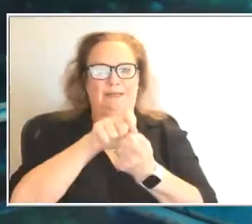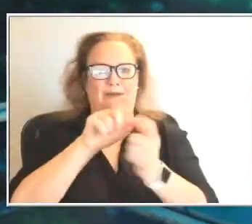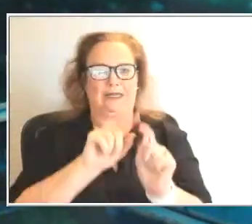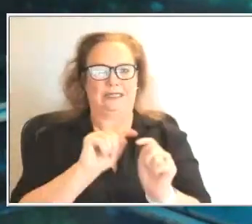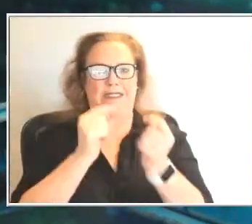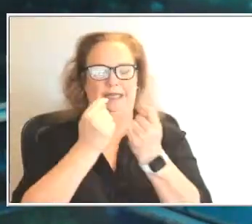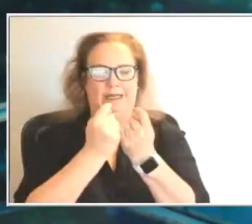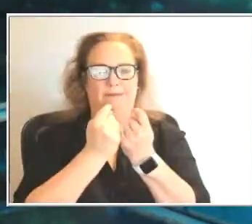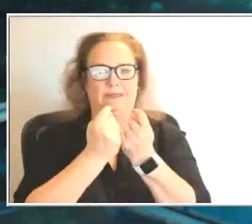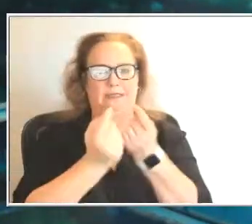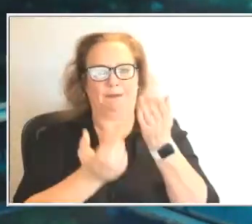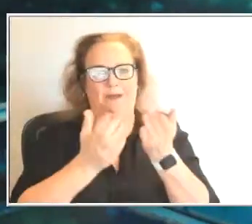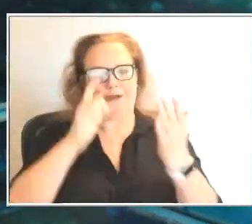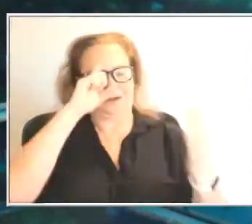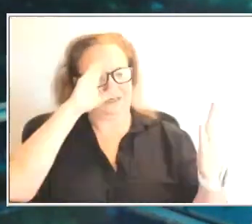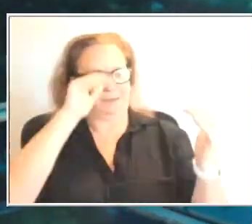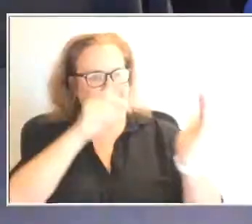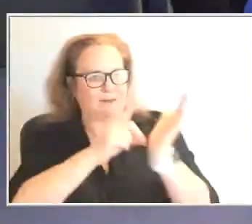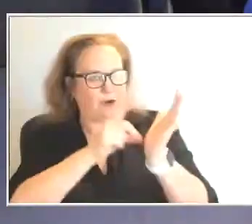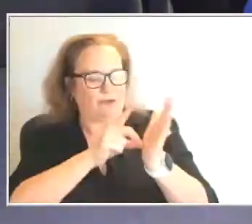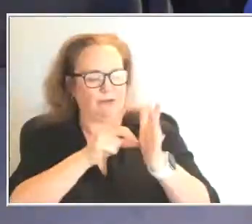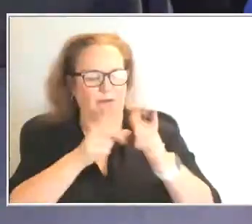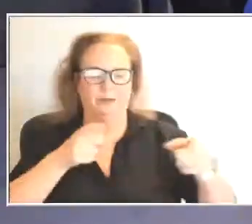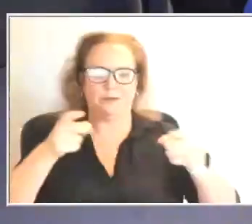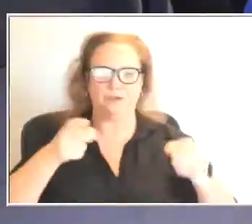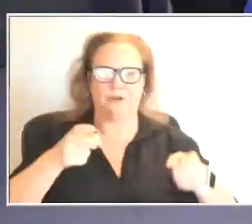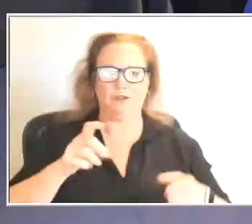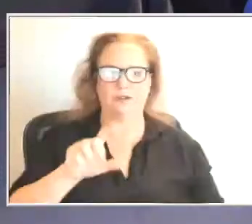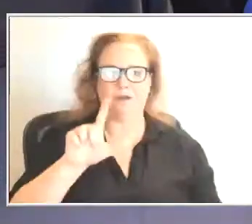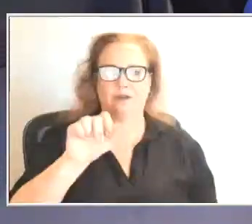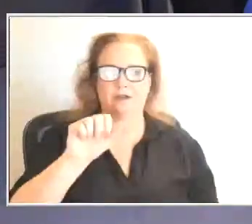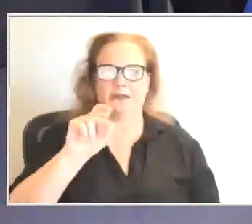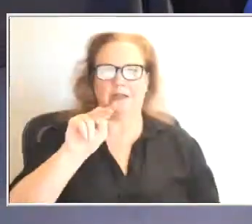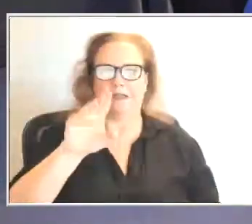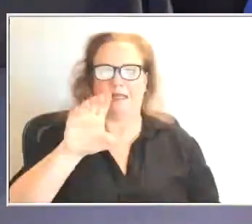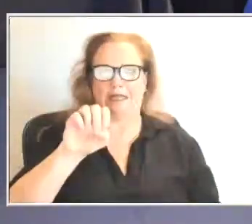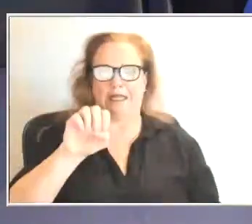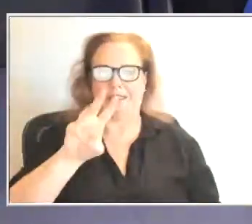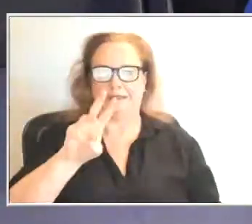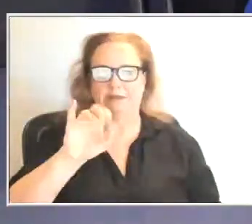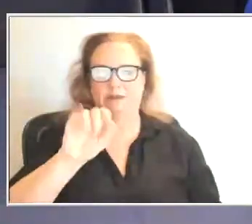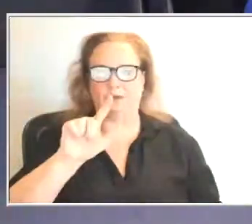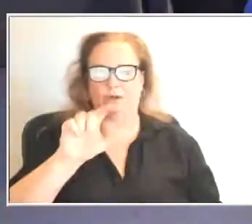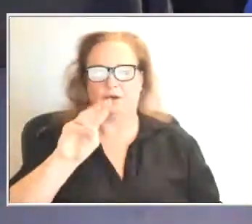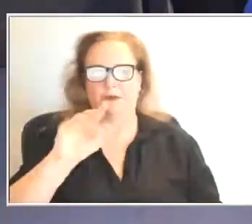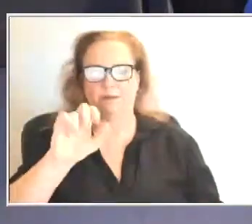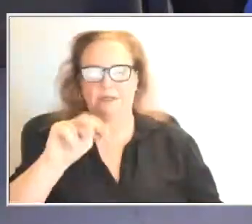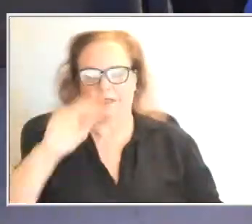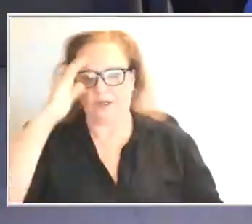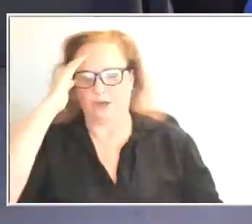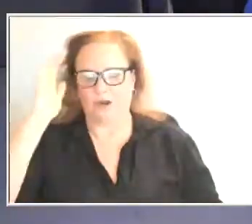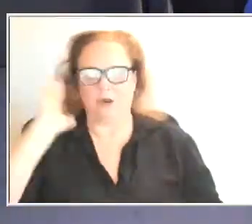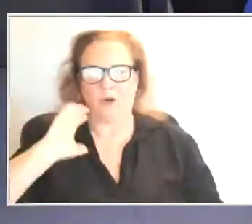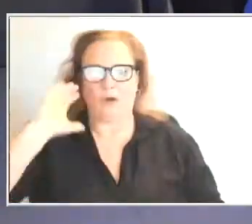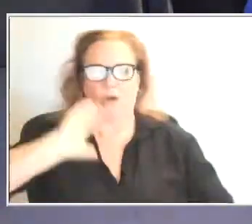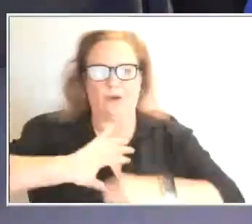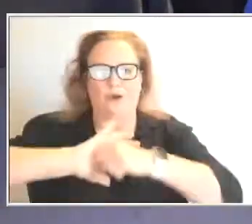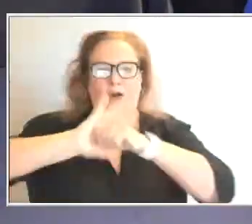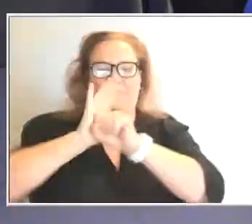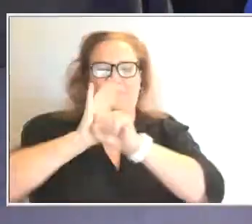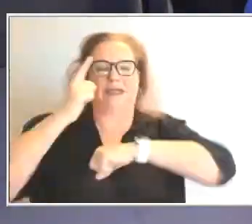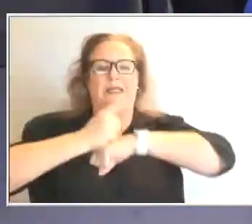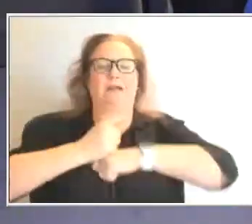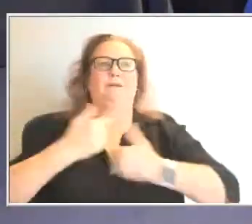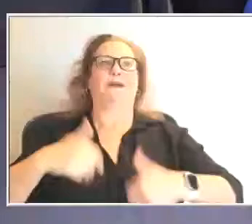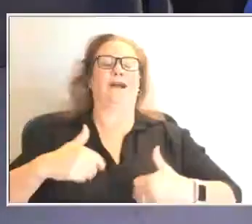might have expected a doctor to be in charge. Lance Williamson. Now, you know Lance from back in the COVID days. I said when I walked in, I was like, I'm so glad to see